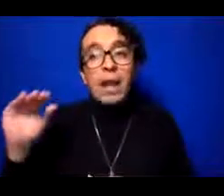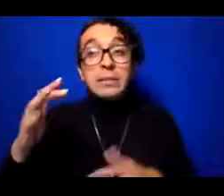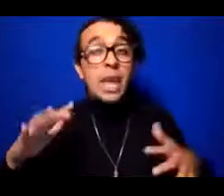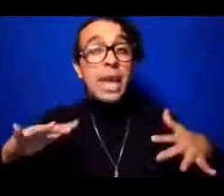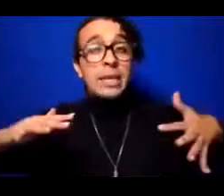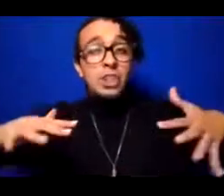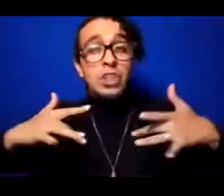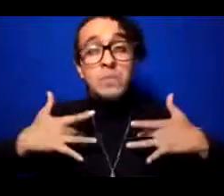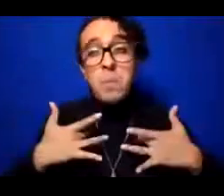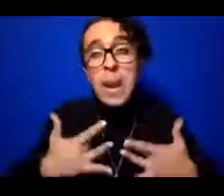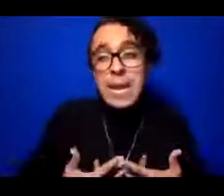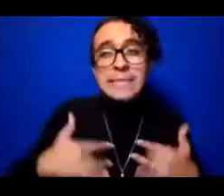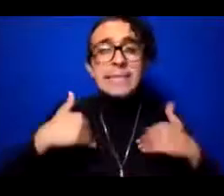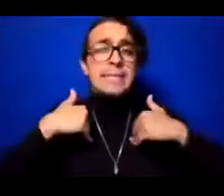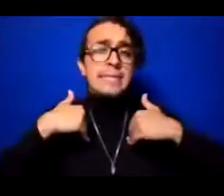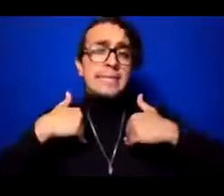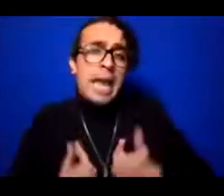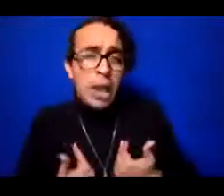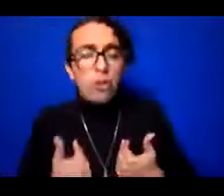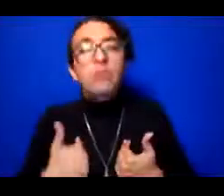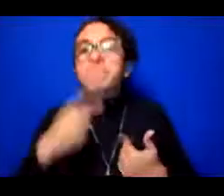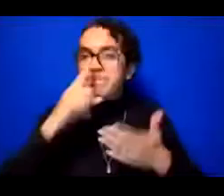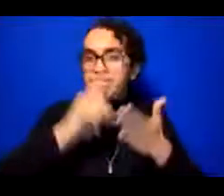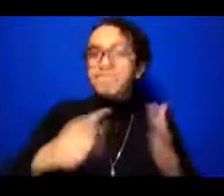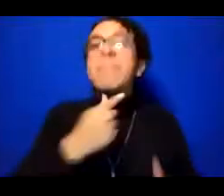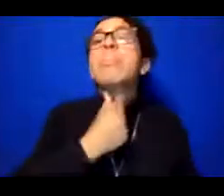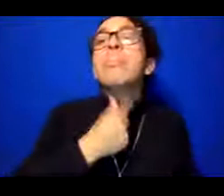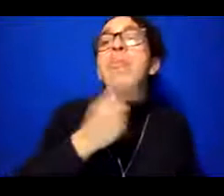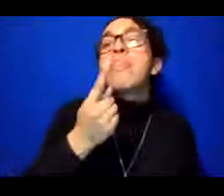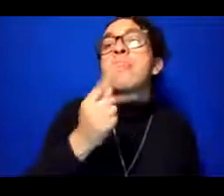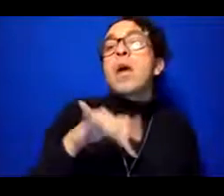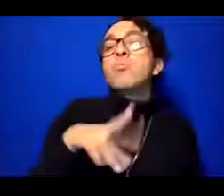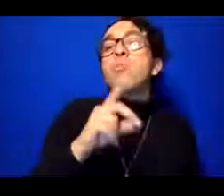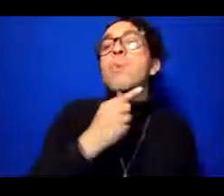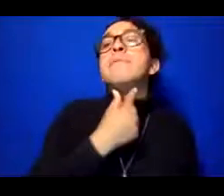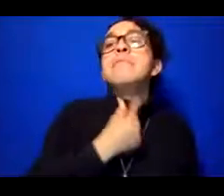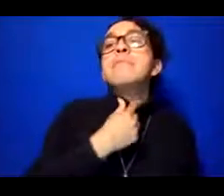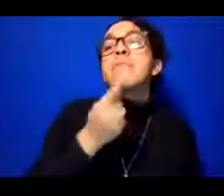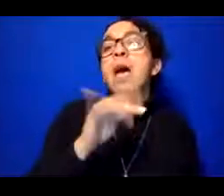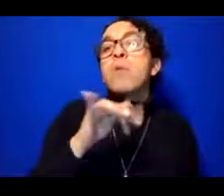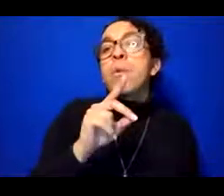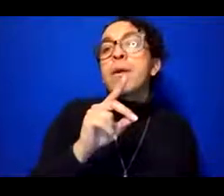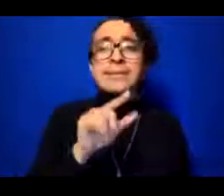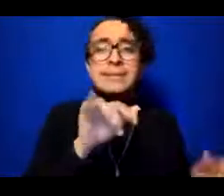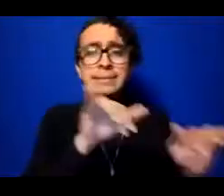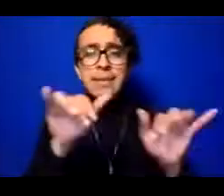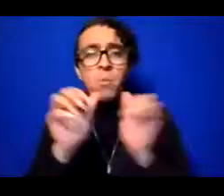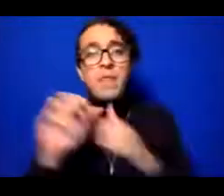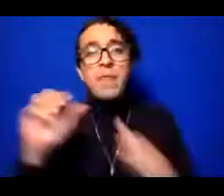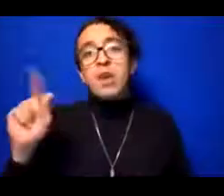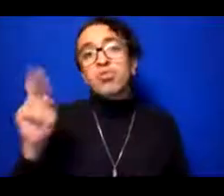or depressed and really tired, to think about getting their thyroid checked. Same thing with adrenal issues and